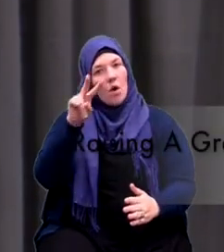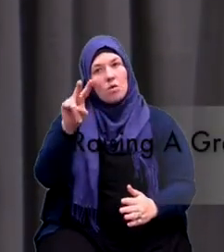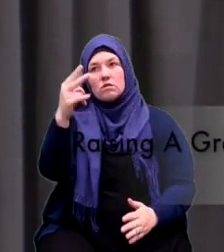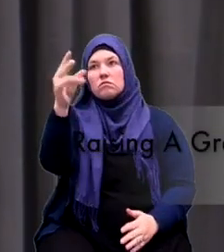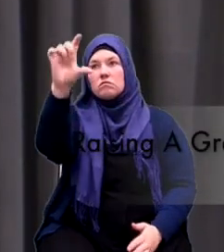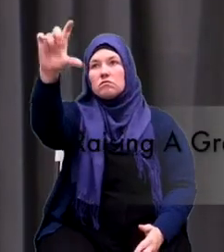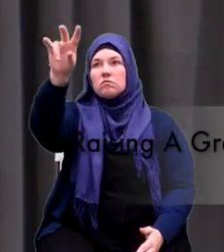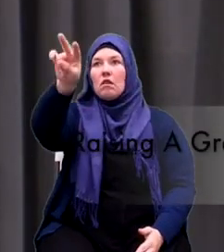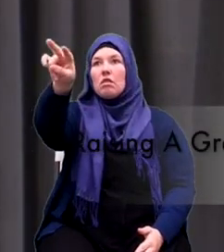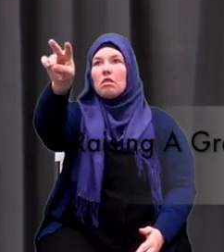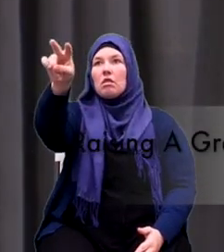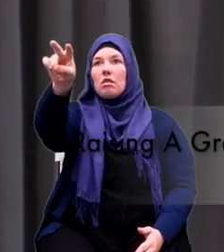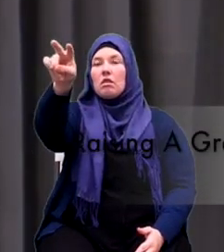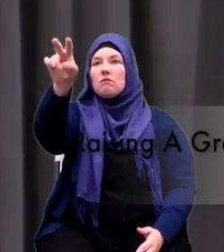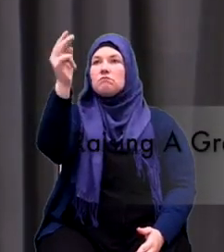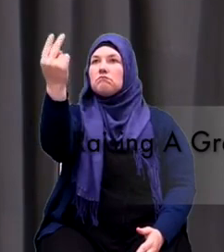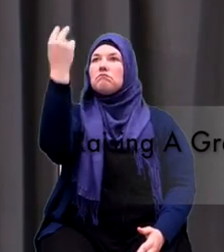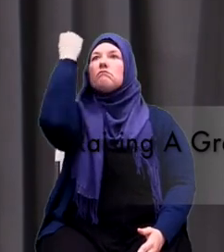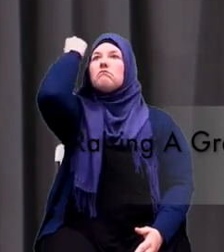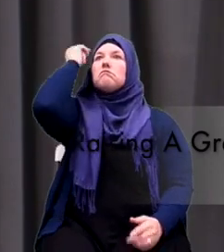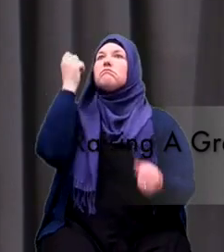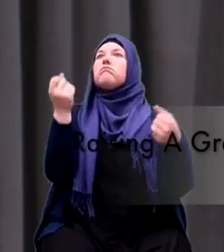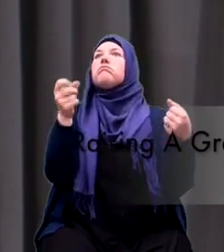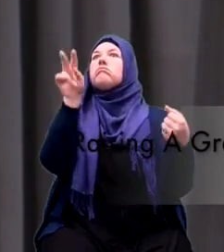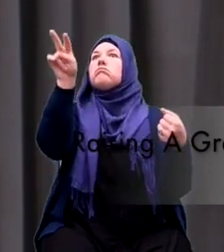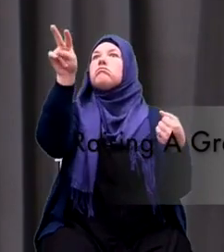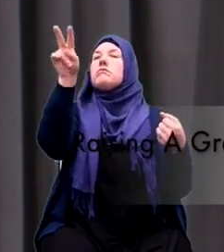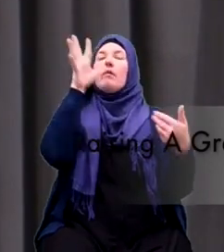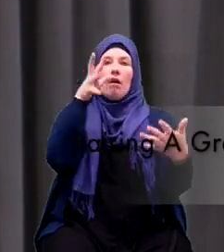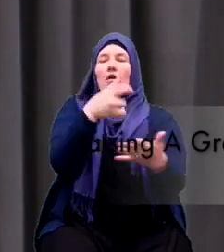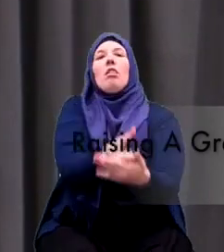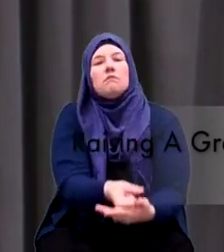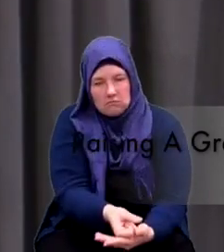mirror, they will run into many accidents in few minutes.